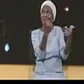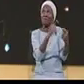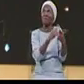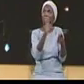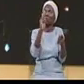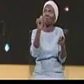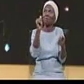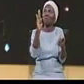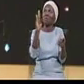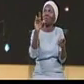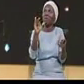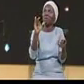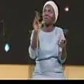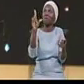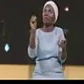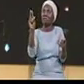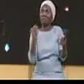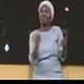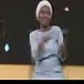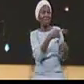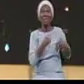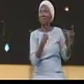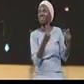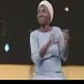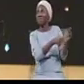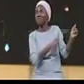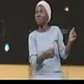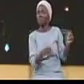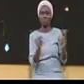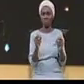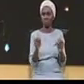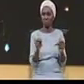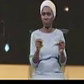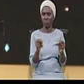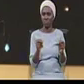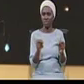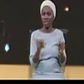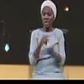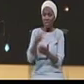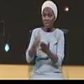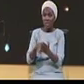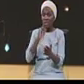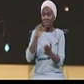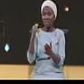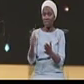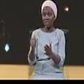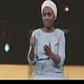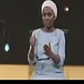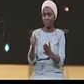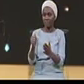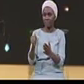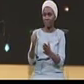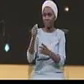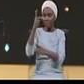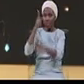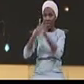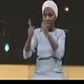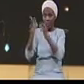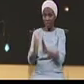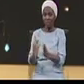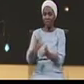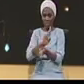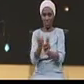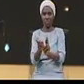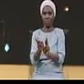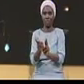have sinned. They are backsliding. No, not at all. This is the prophet's repentance. And he says, we have sinned